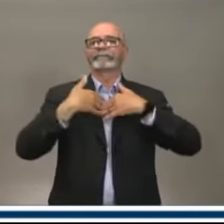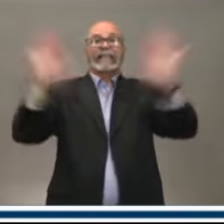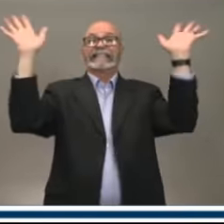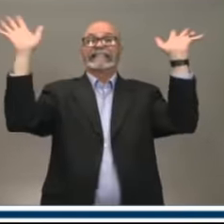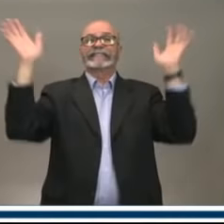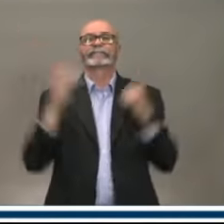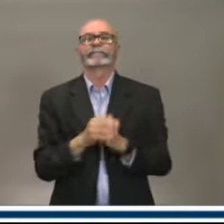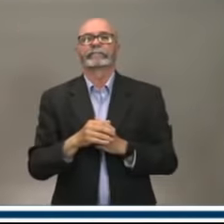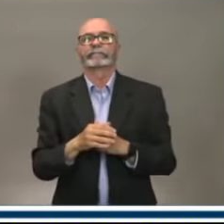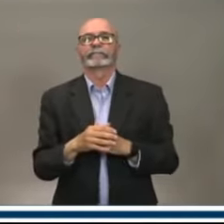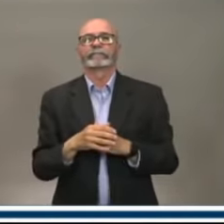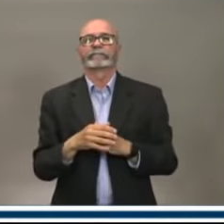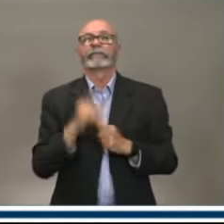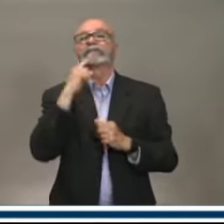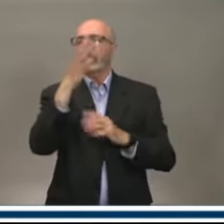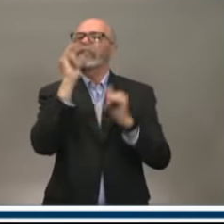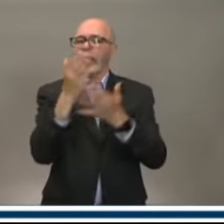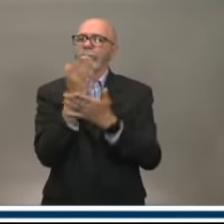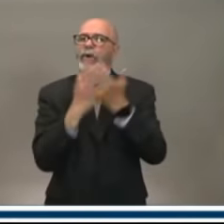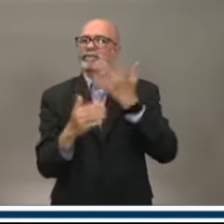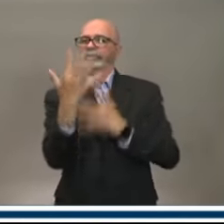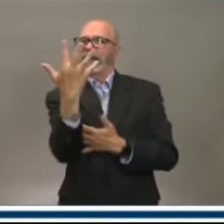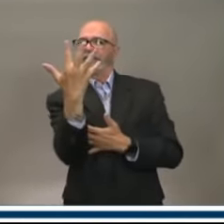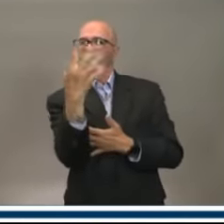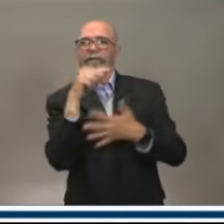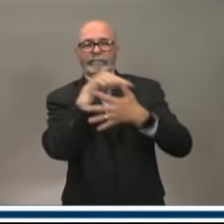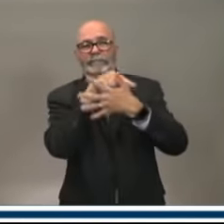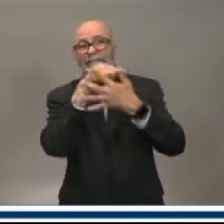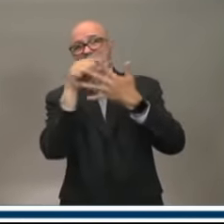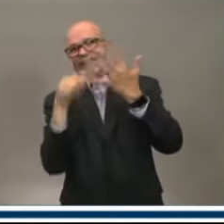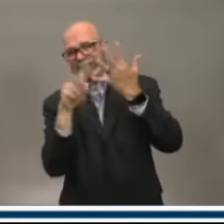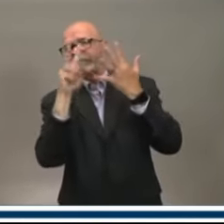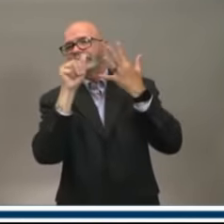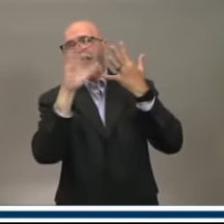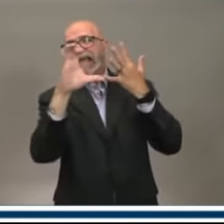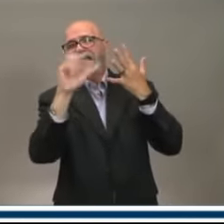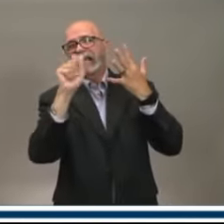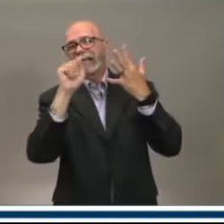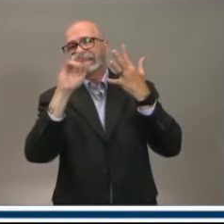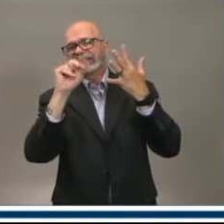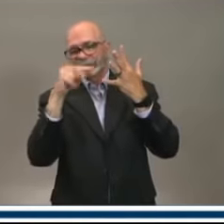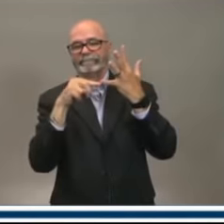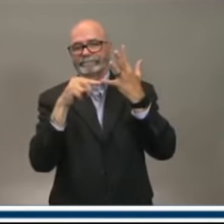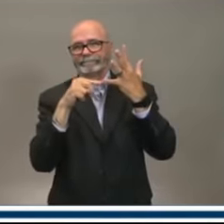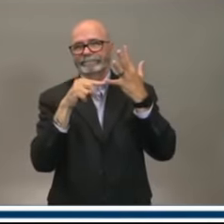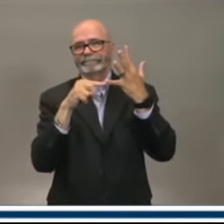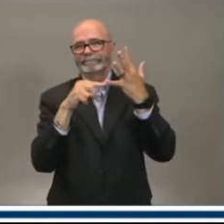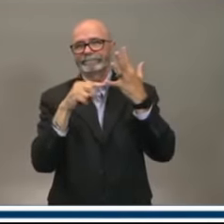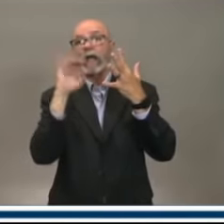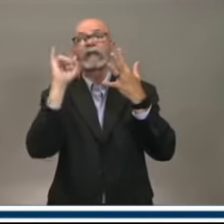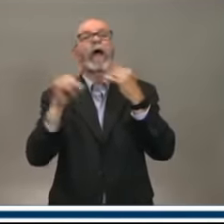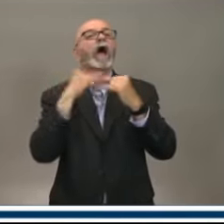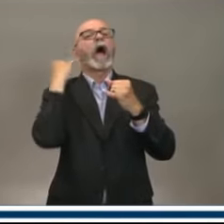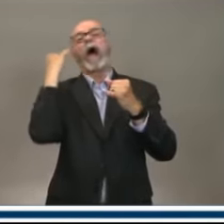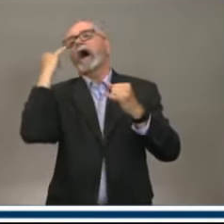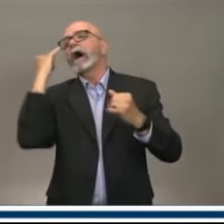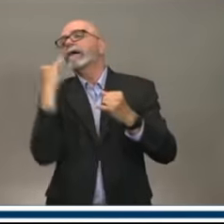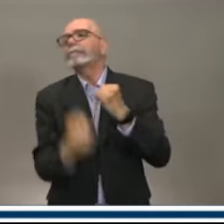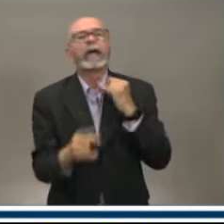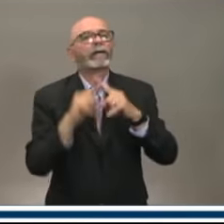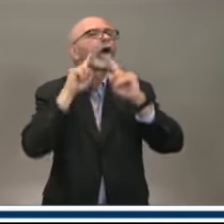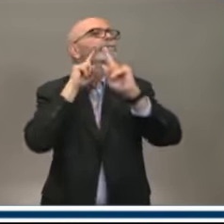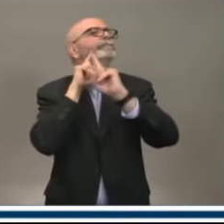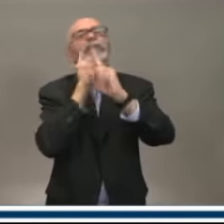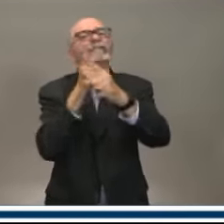framework says, a vaccine. But I think what that really indicates, that final phase when we're whatever the new normal is, when we